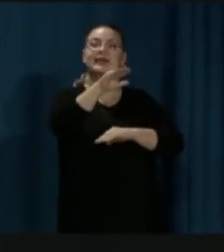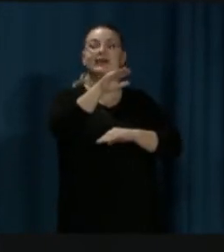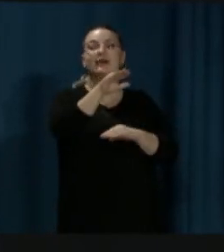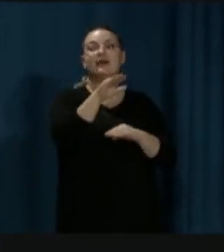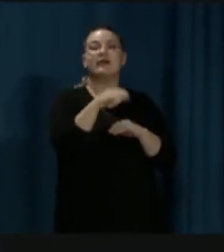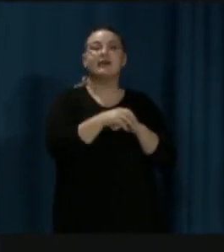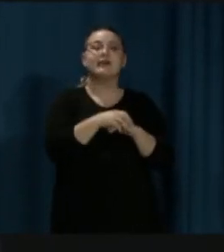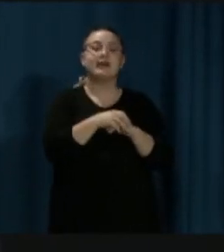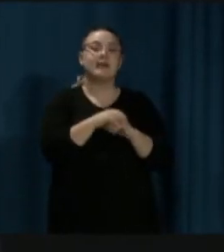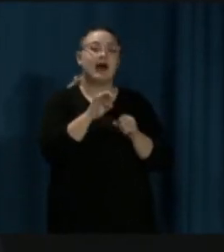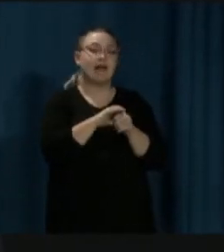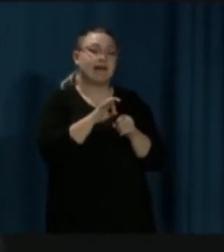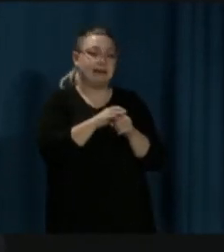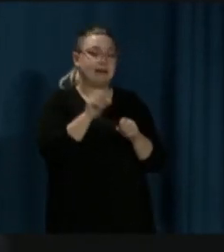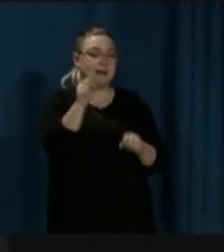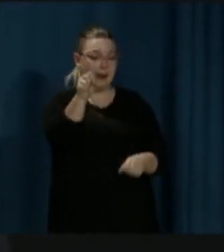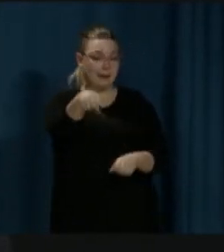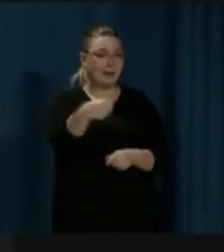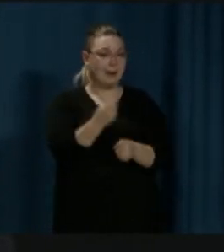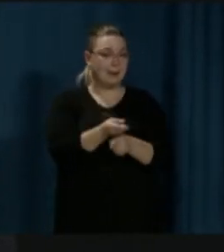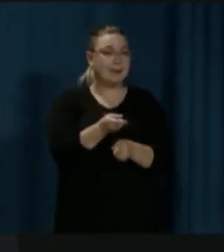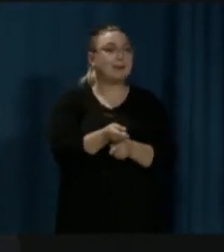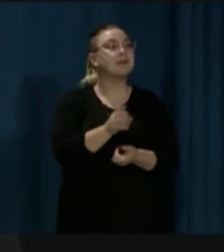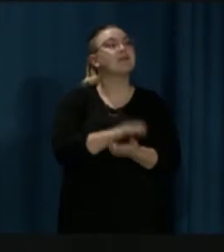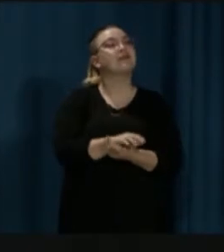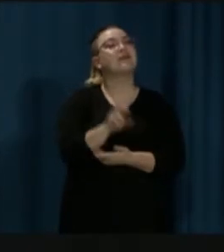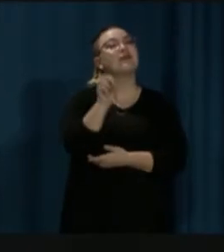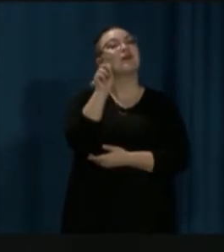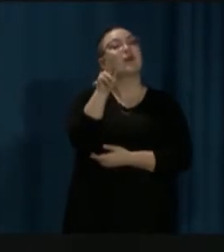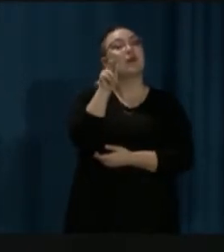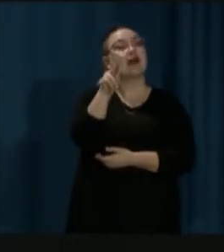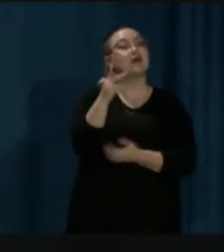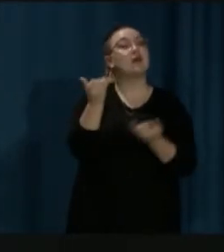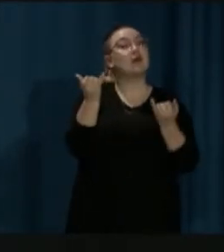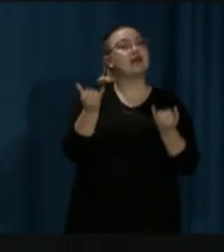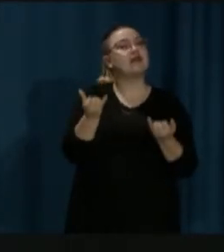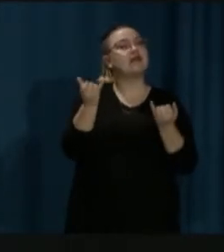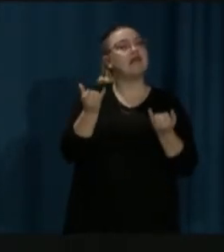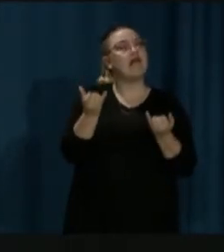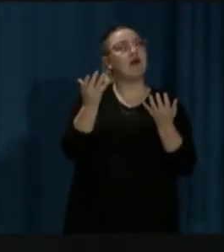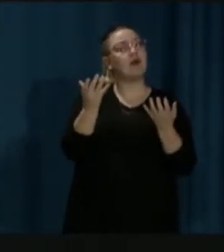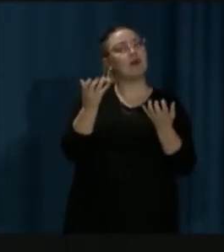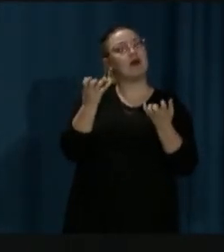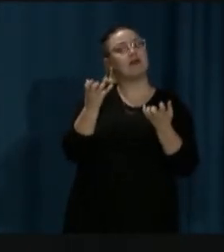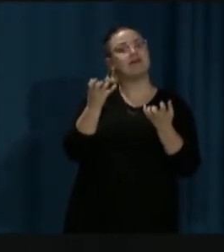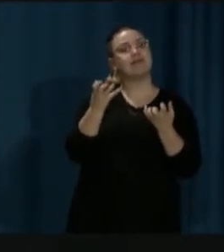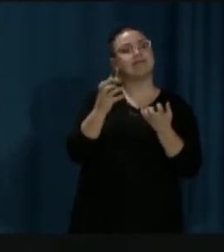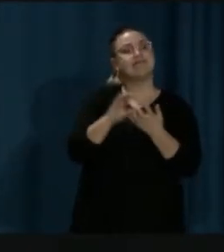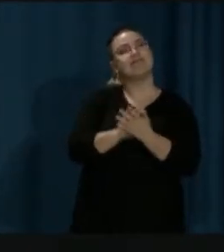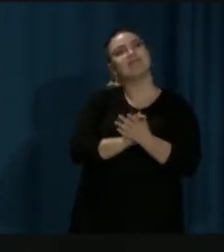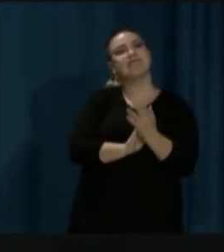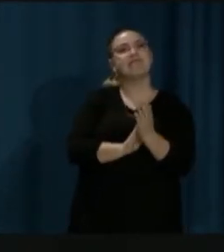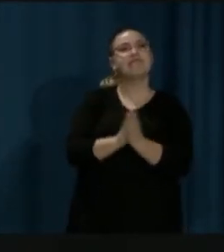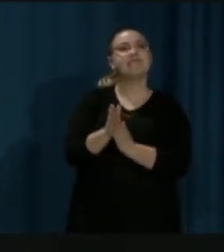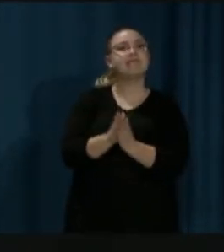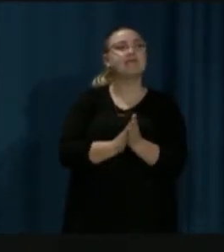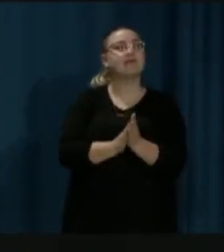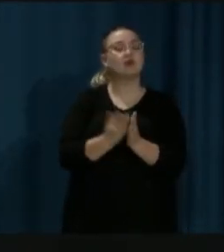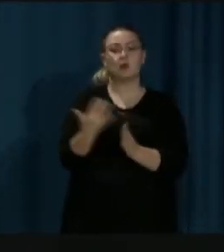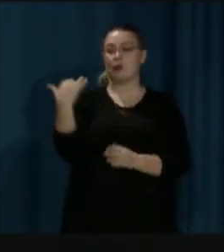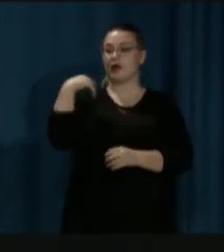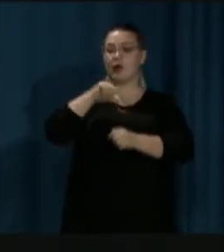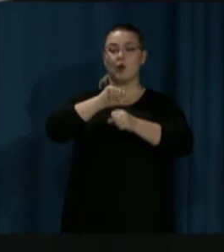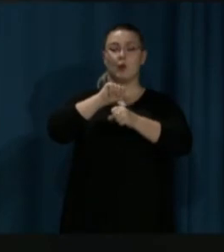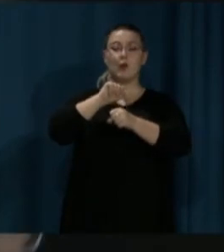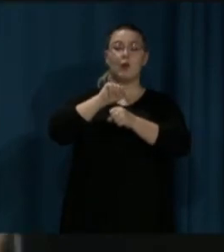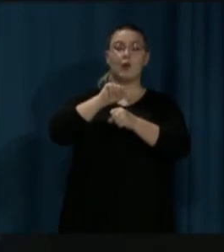time. Absolutely. All right, so now let's imagine that we weren't in Ohio, that we